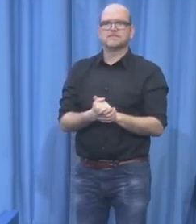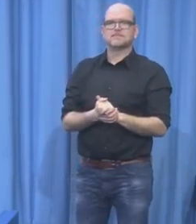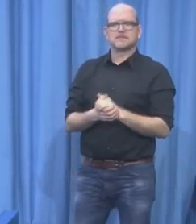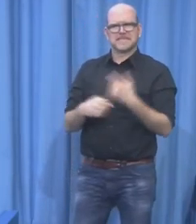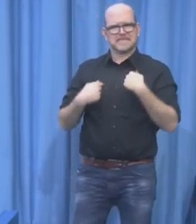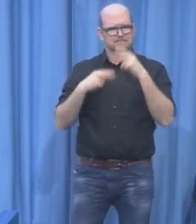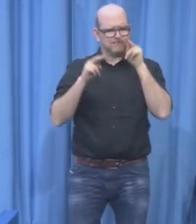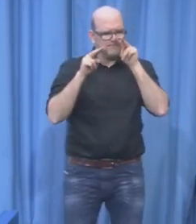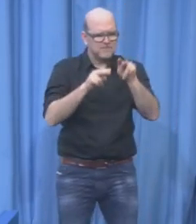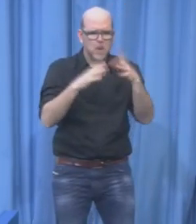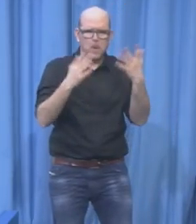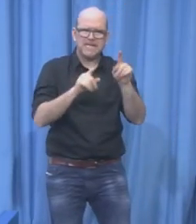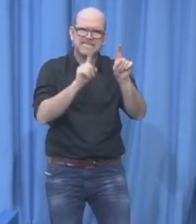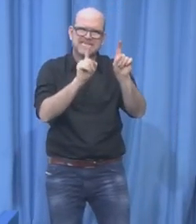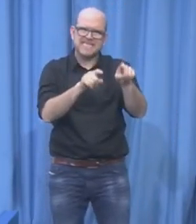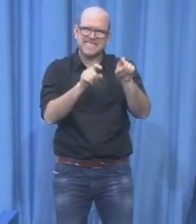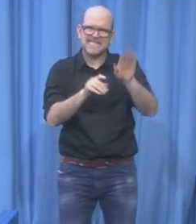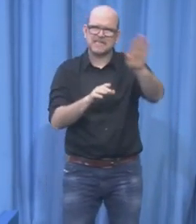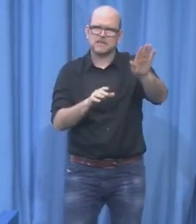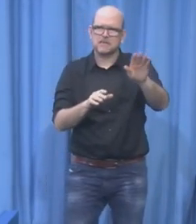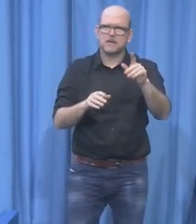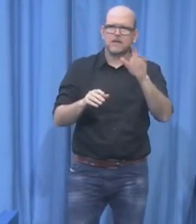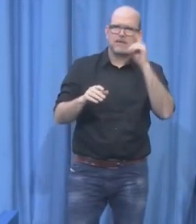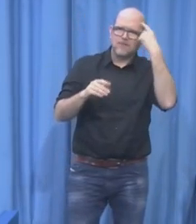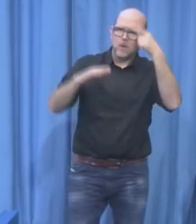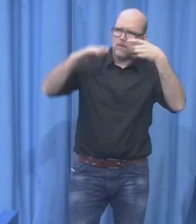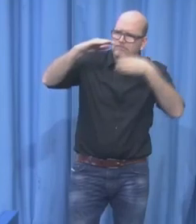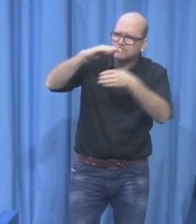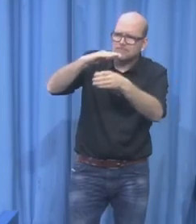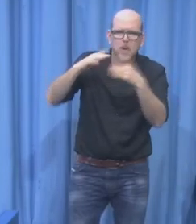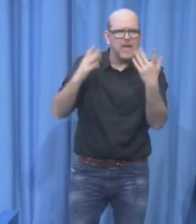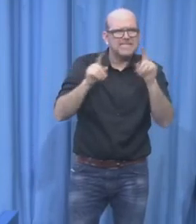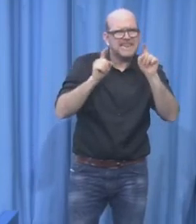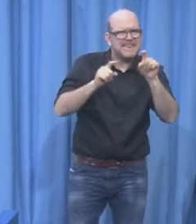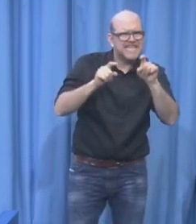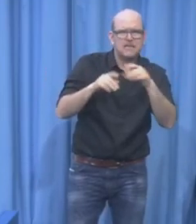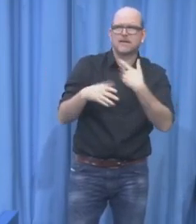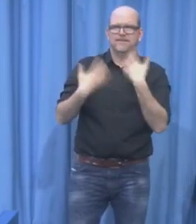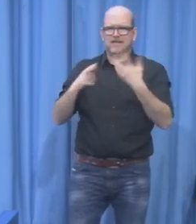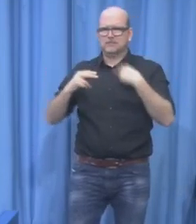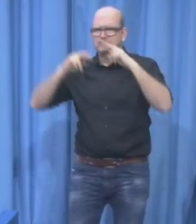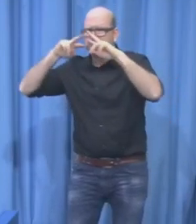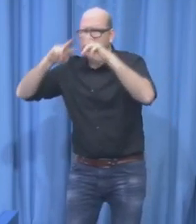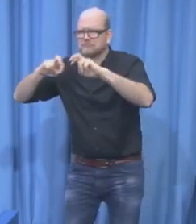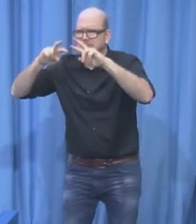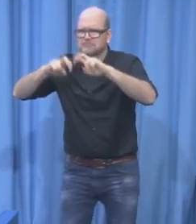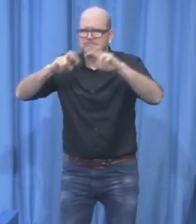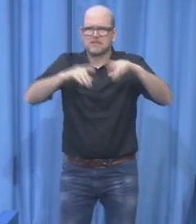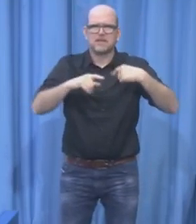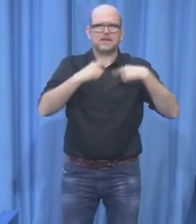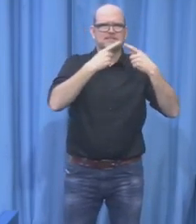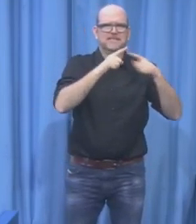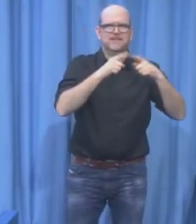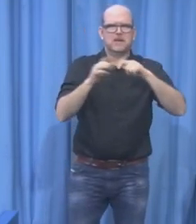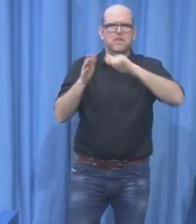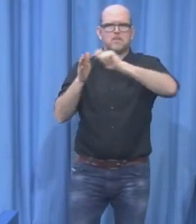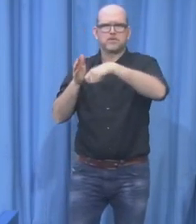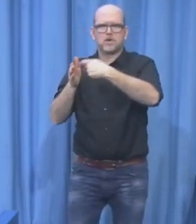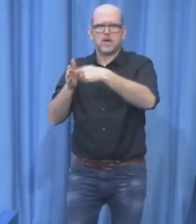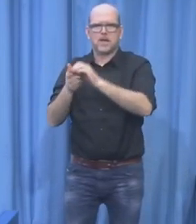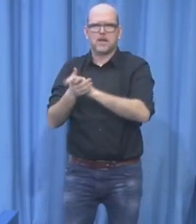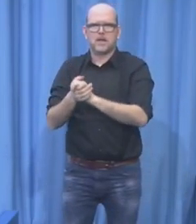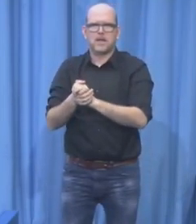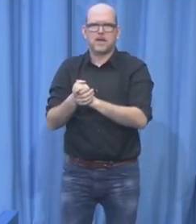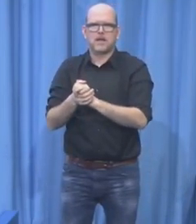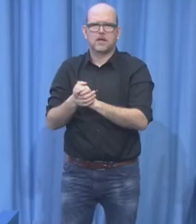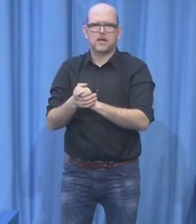and saw a project by the name of Project Search. And as an organisation, we thought this would have been something that would have been really, really valuable for us. So we